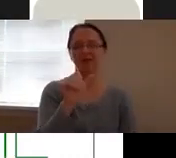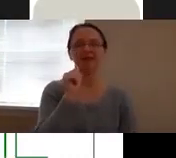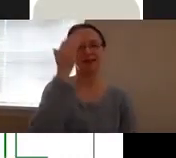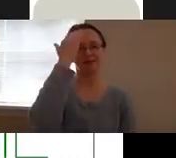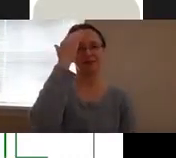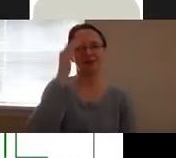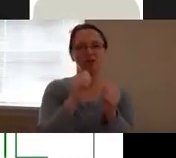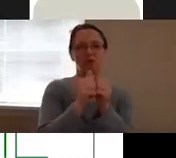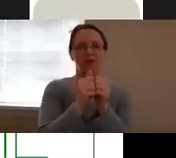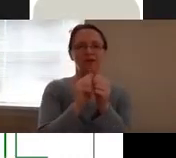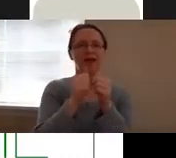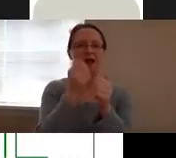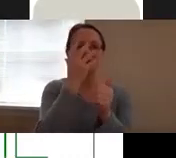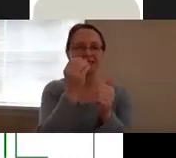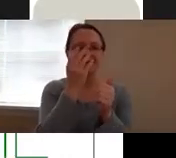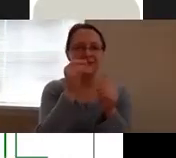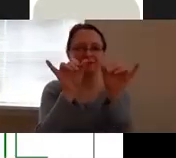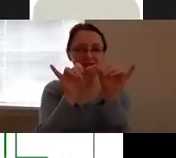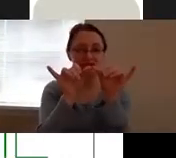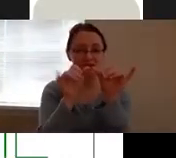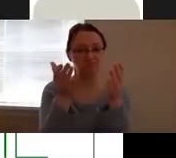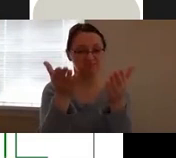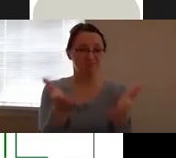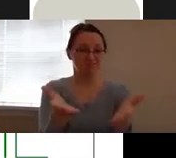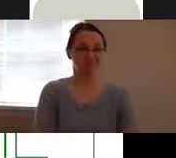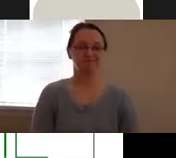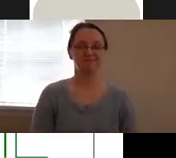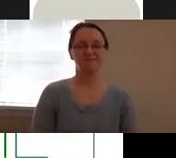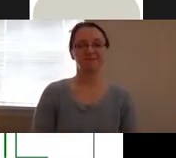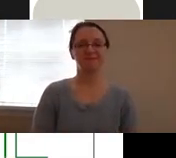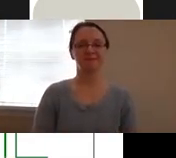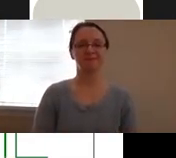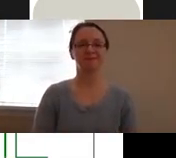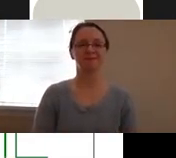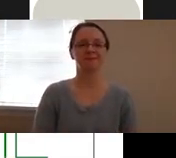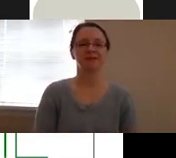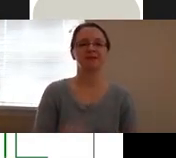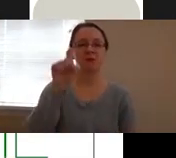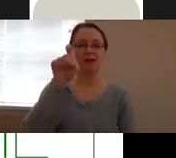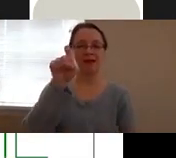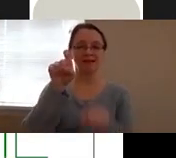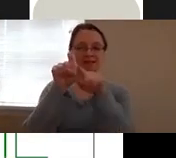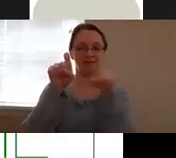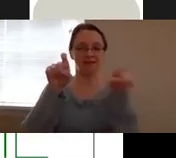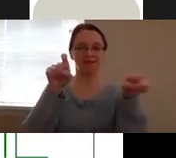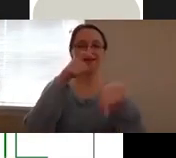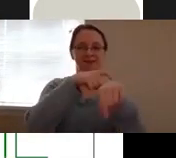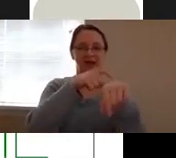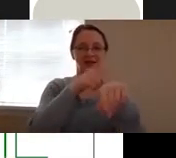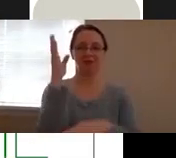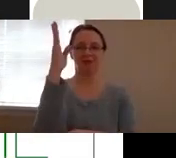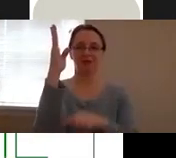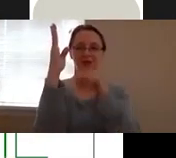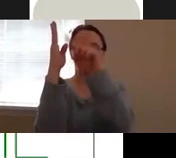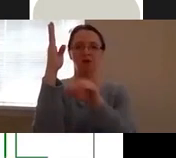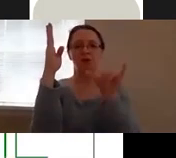is measured or sleep staging. So on the x-axis, you see time, and on the y-axis, you see